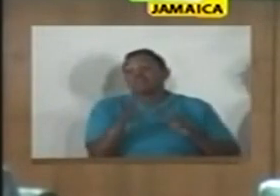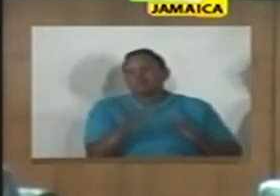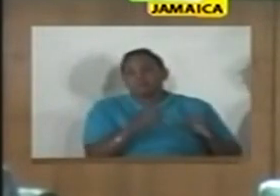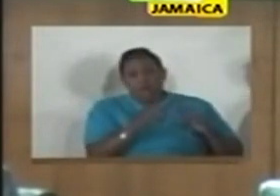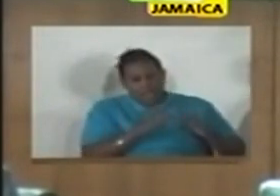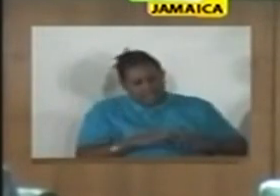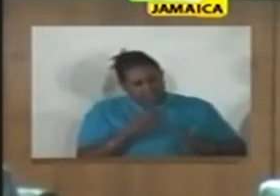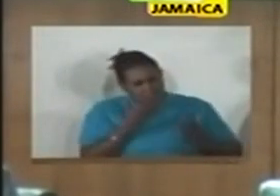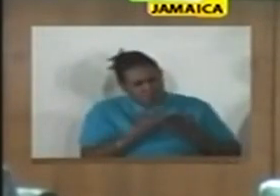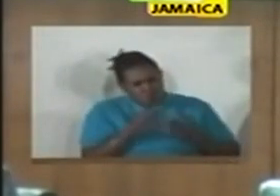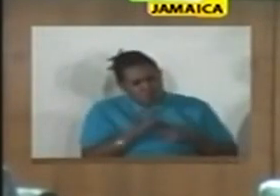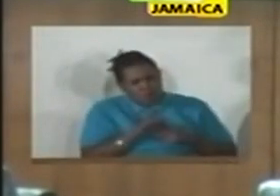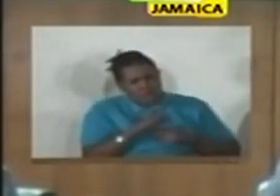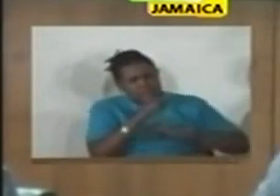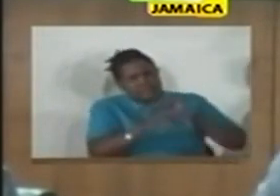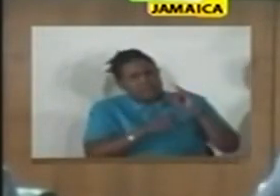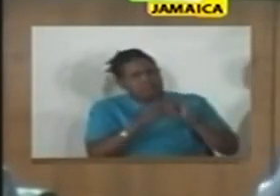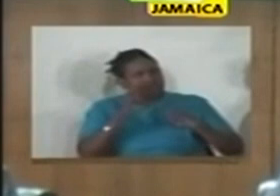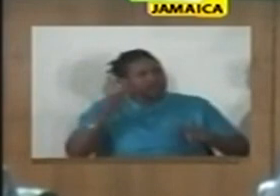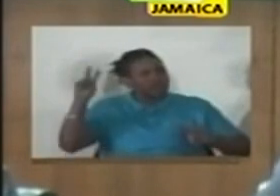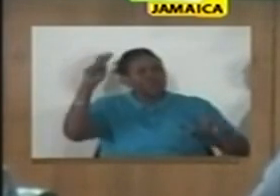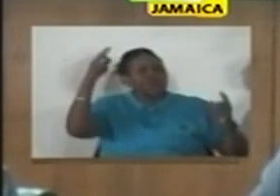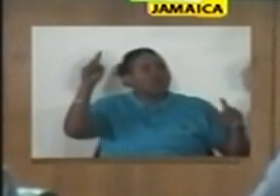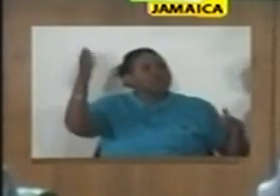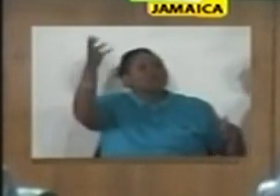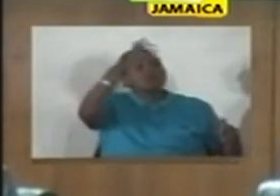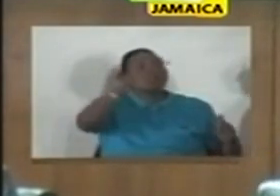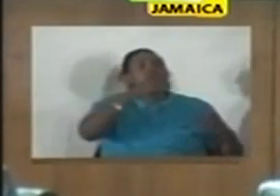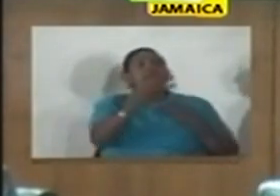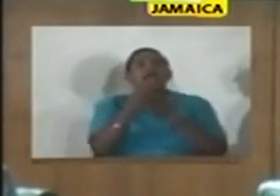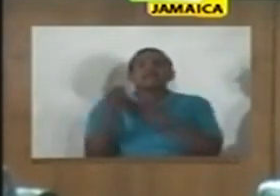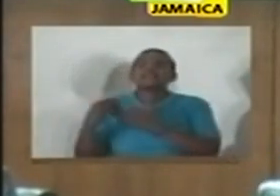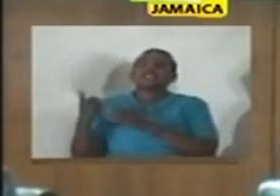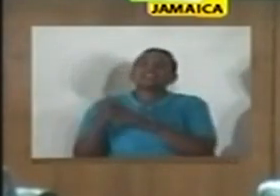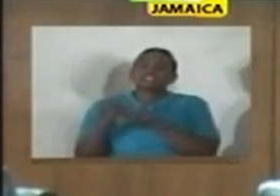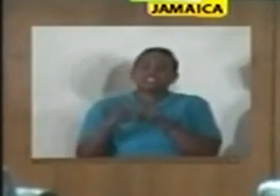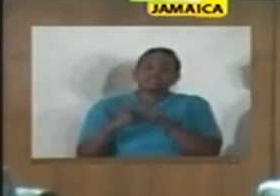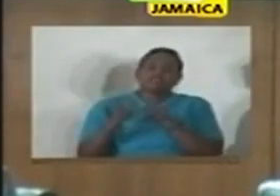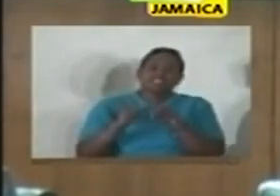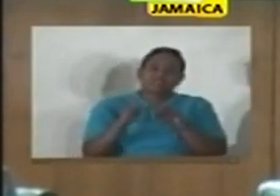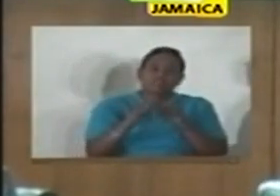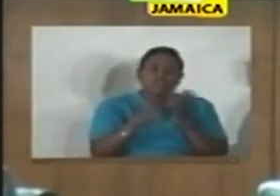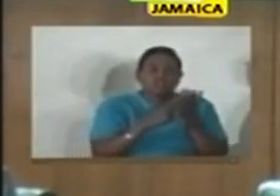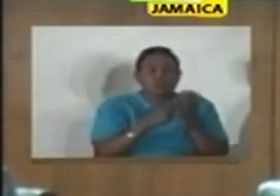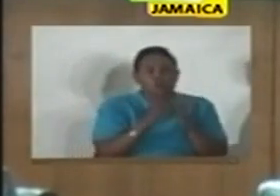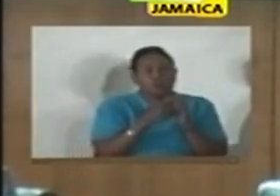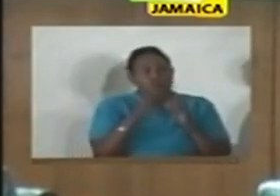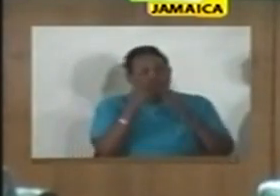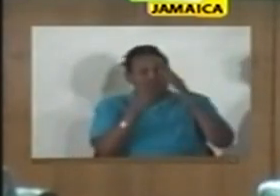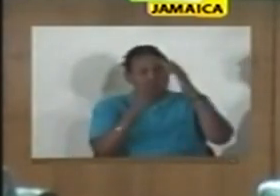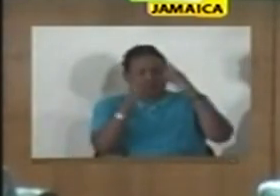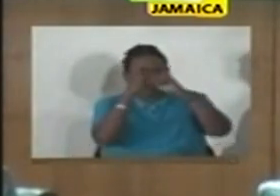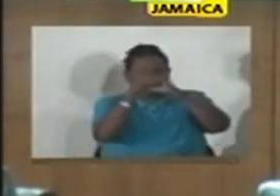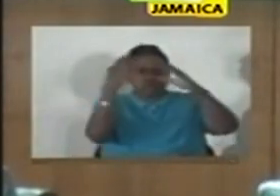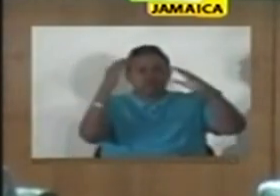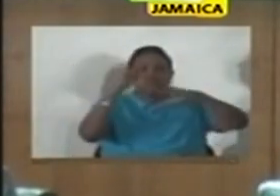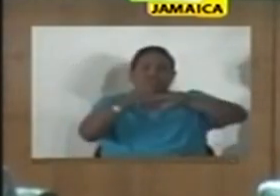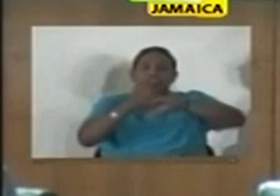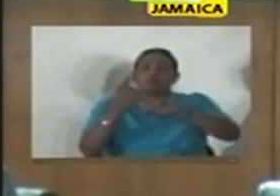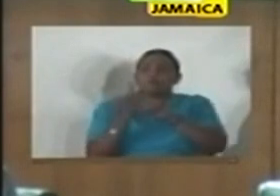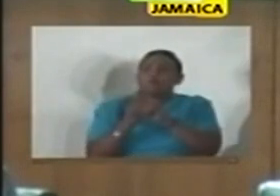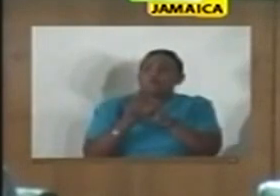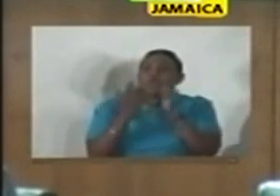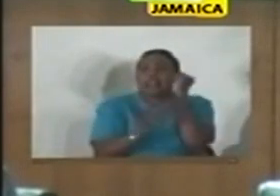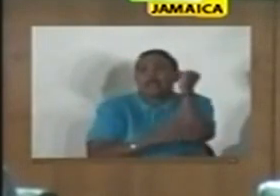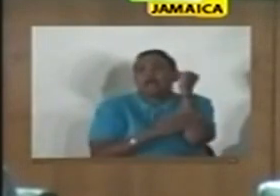good practices internationally and to engage tripartite discussions with a view of carving out an appropriate national